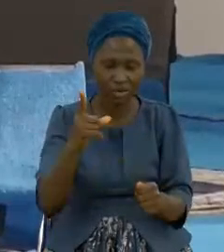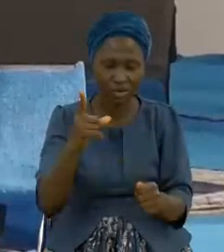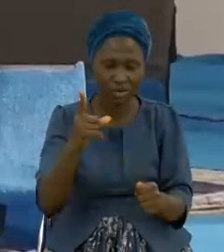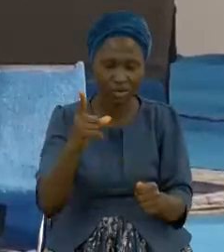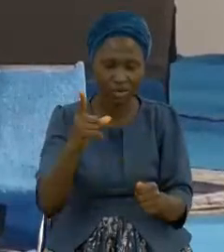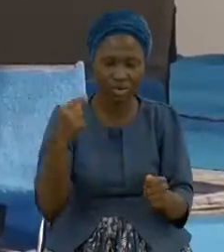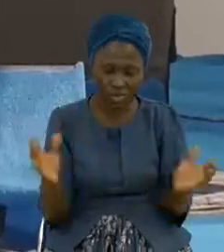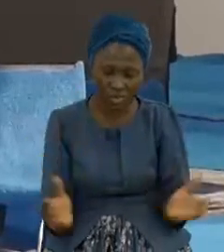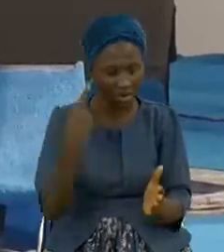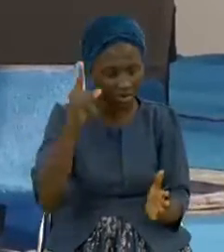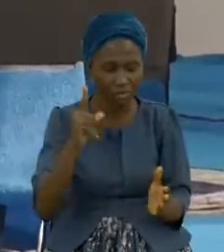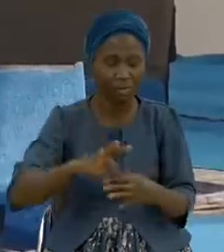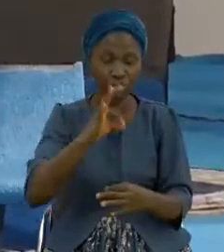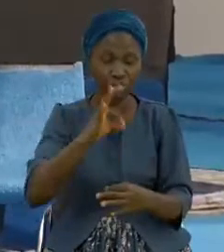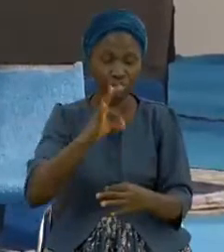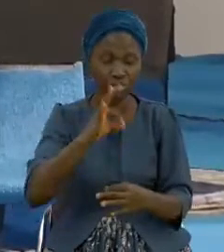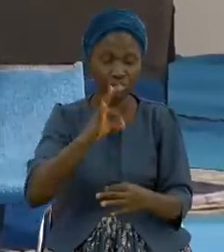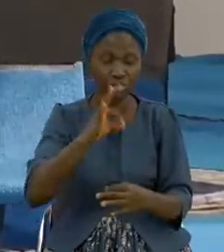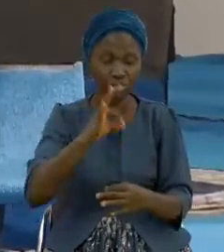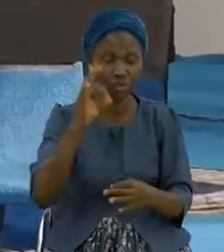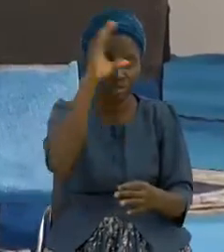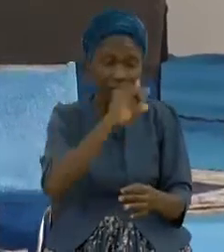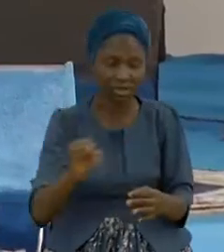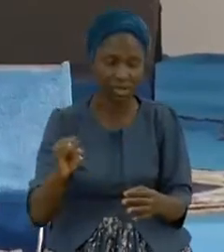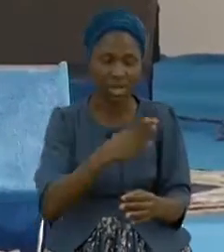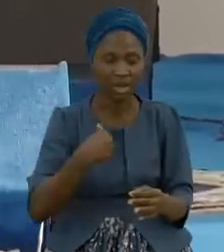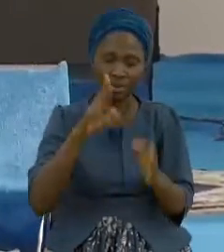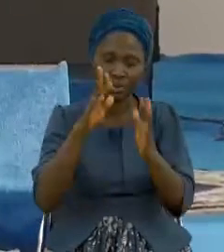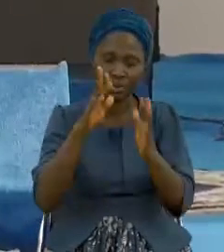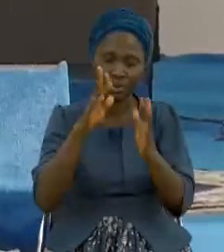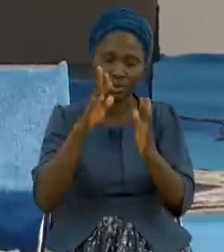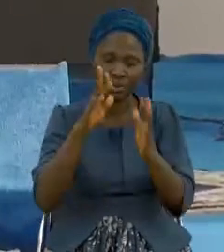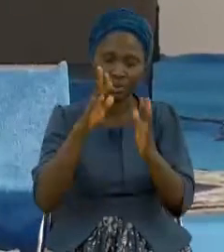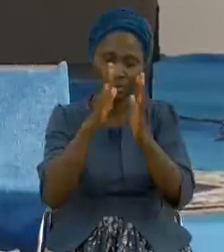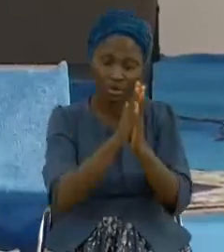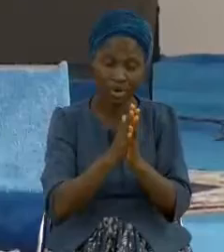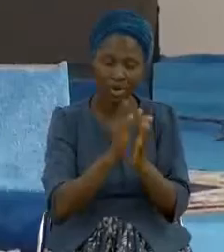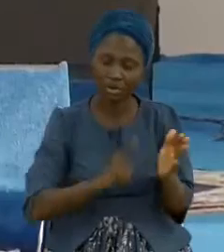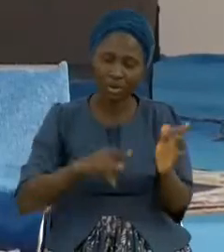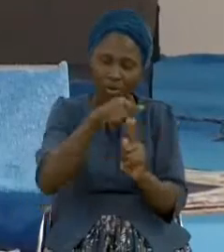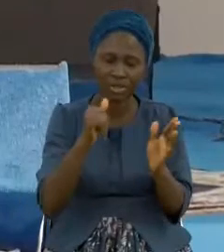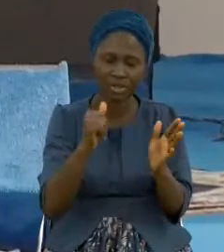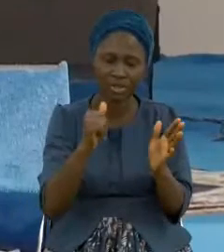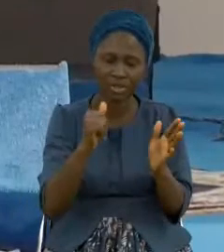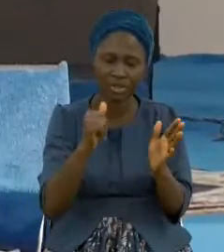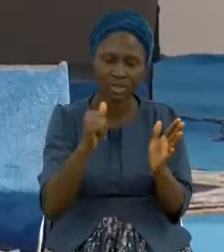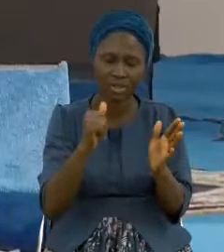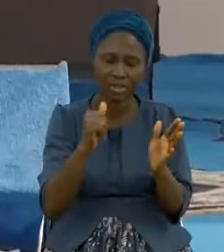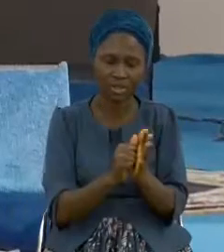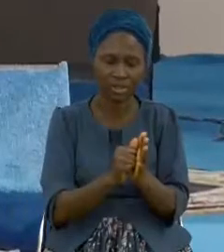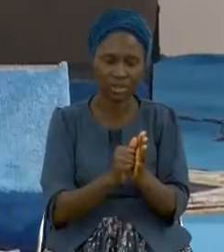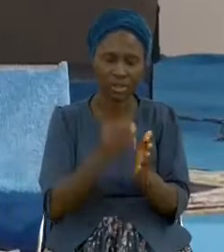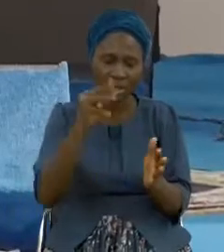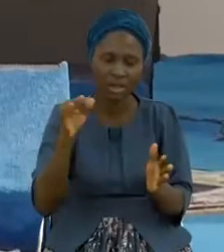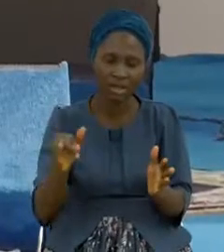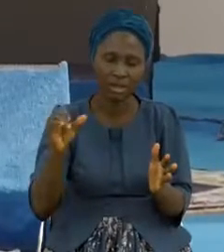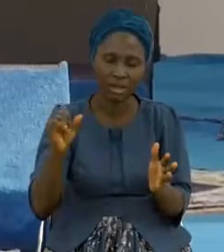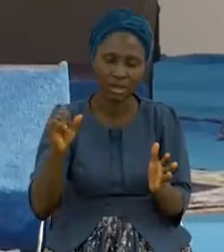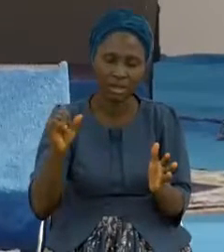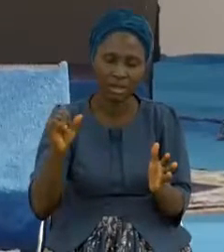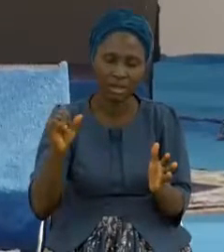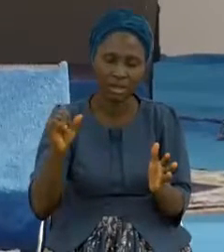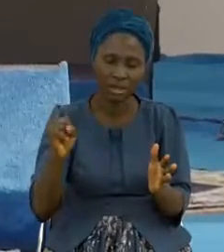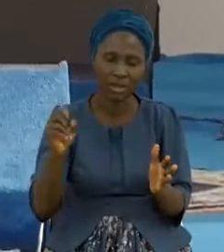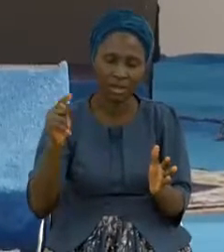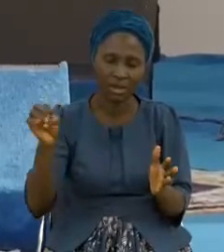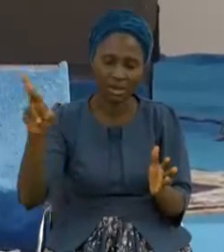pray, Lord, when that mystery will take place, and the trumpet shall sound, and the dead in Christ